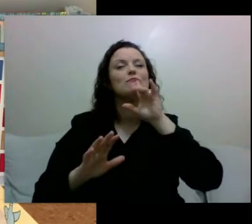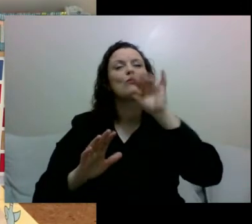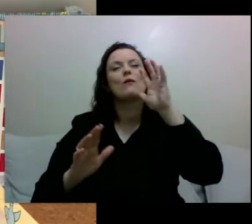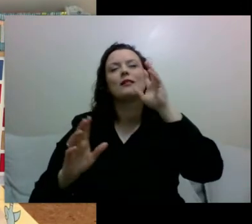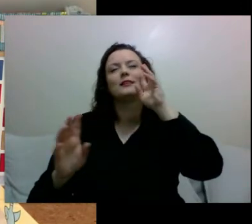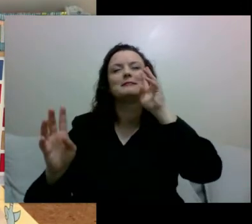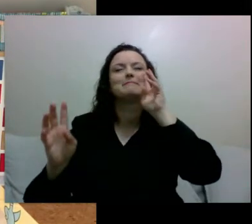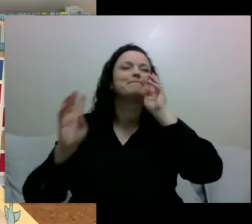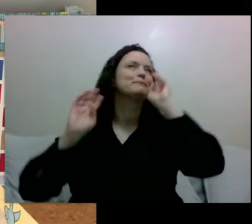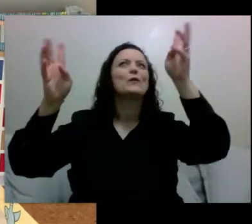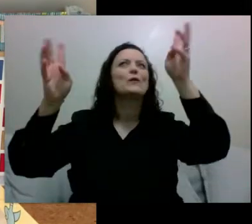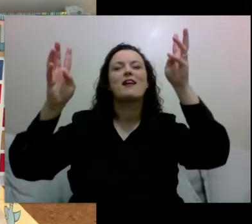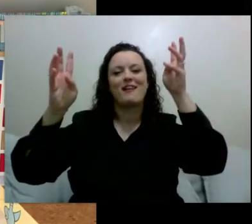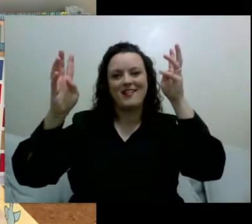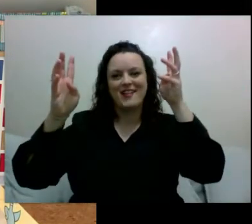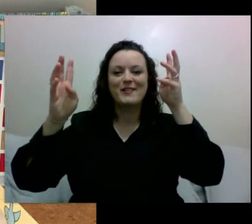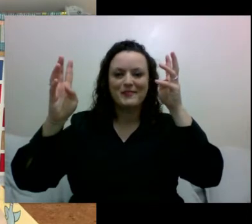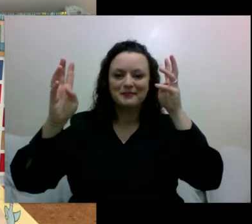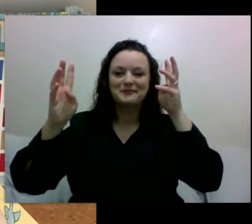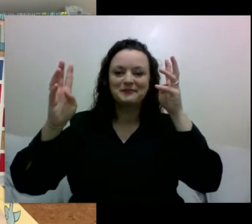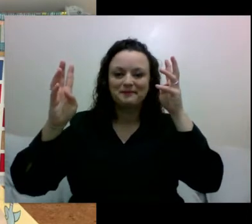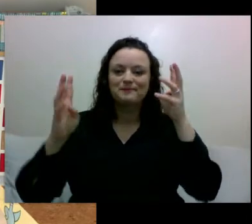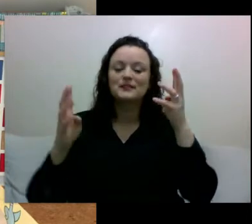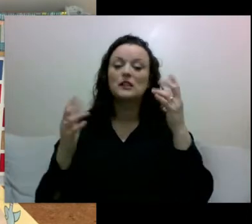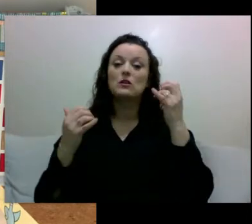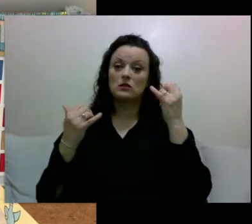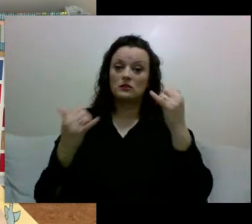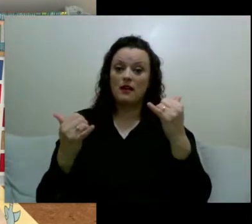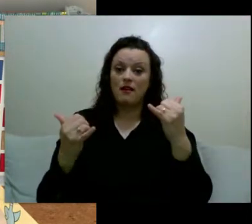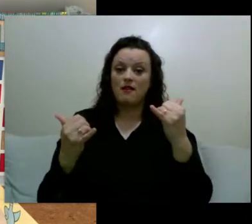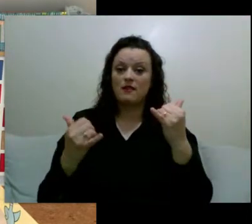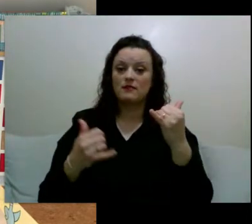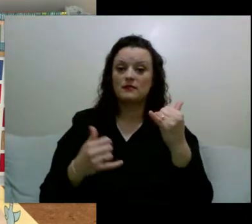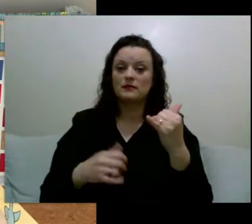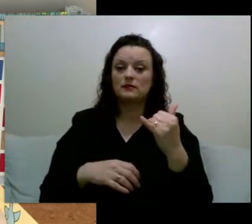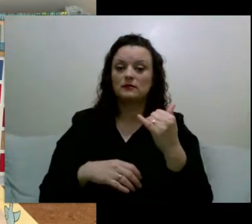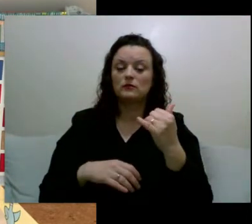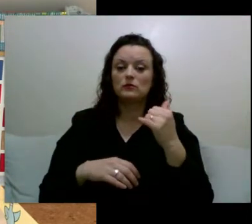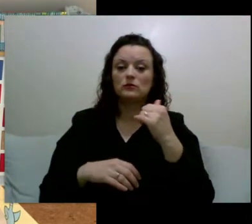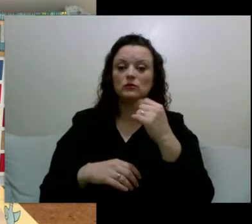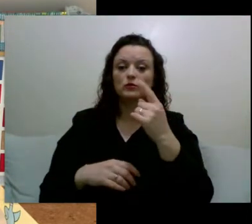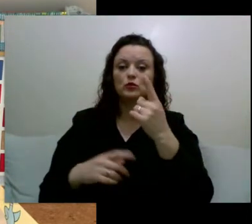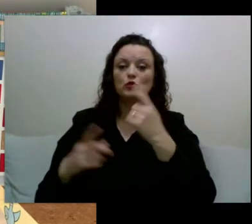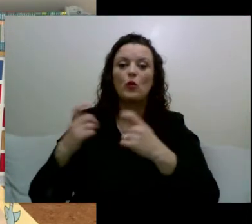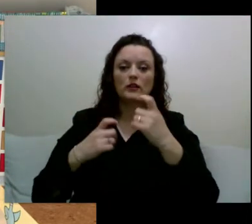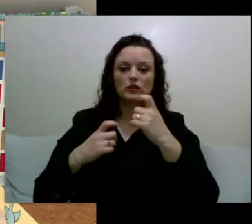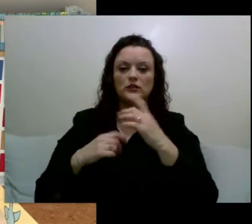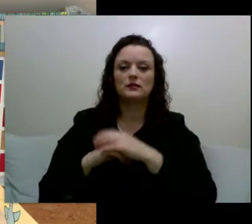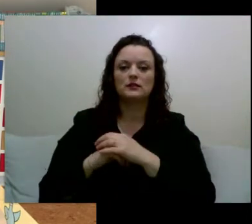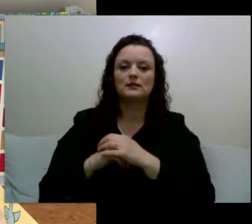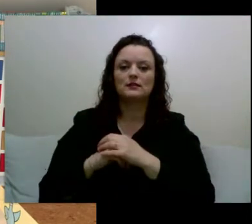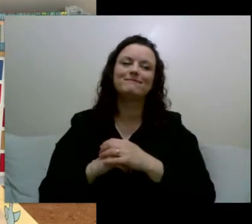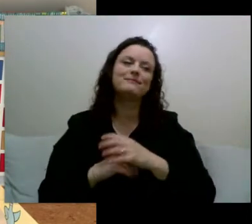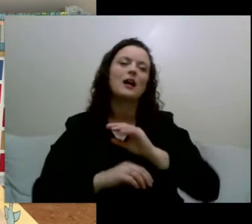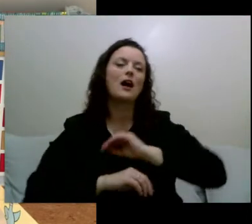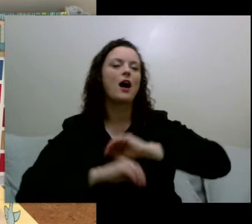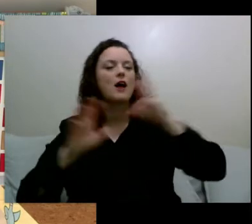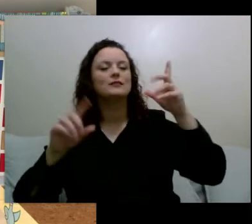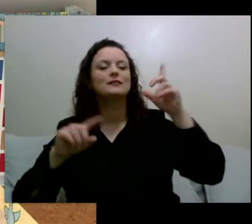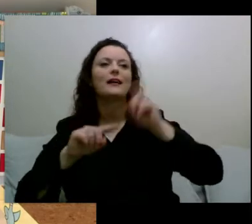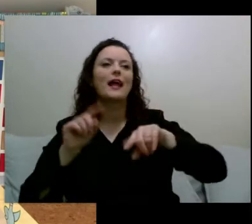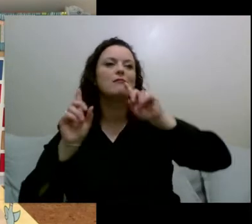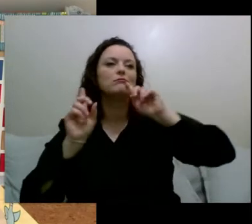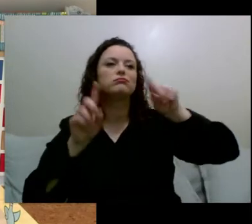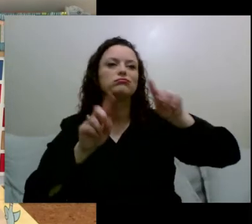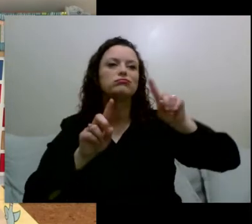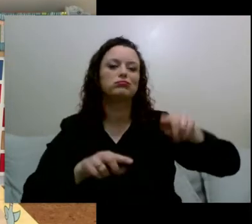there. And so today, I got these questions sent to me, put together for me. Obviously, I can't answer all your questions. A lot of